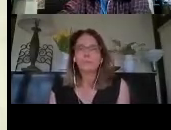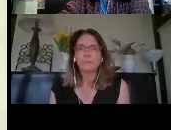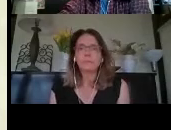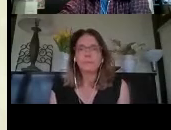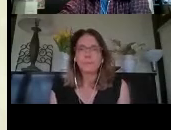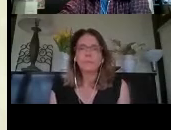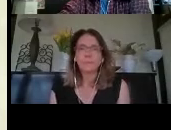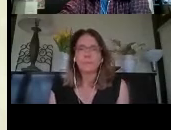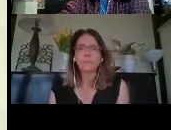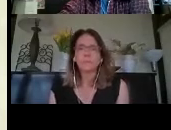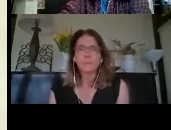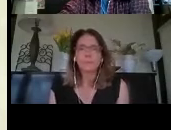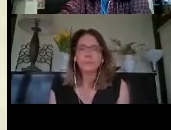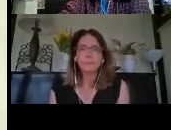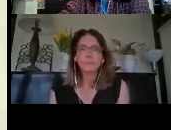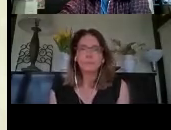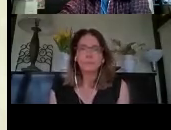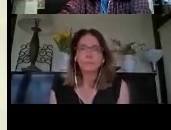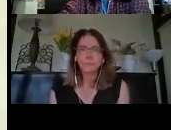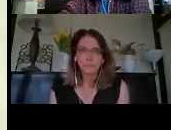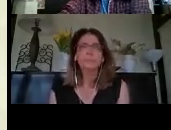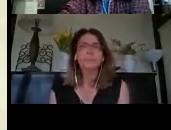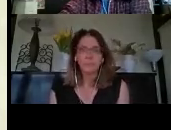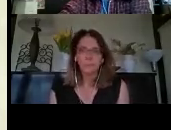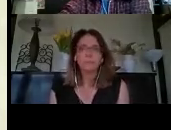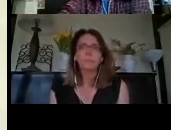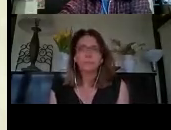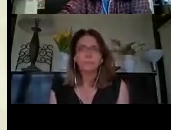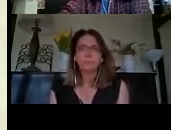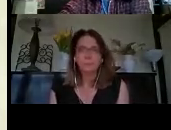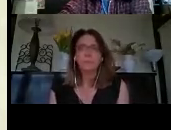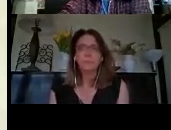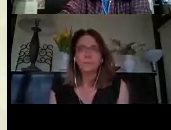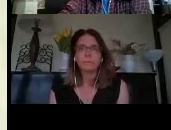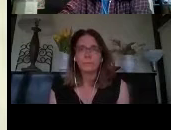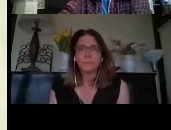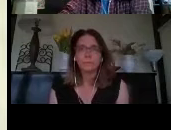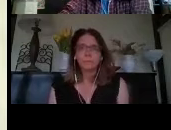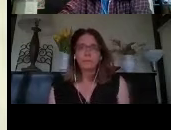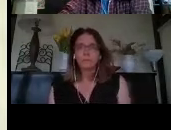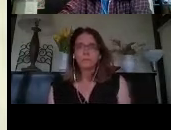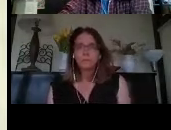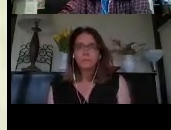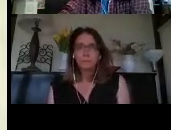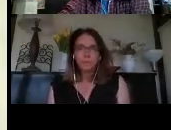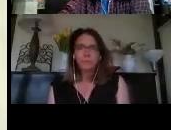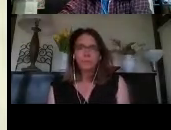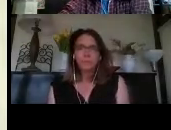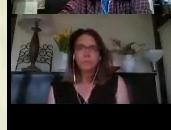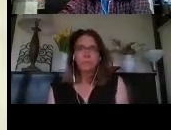or sidewalk extended into the park. It's very dangerous. I ride my bike a lot, down to the